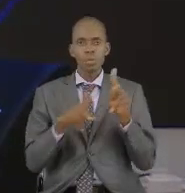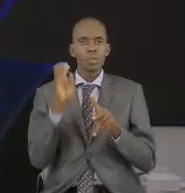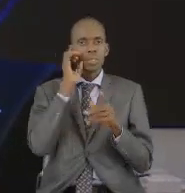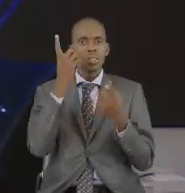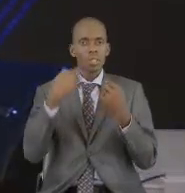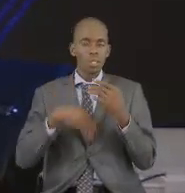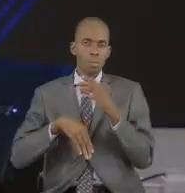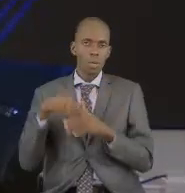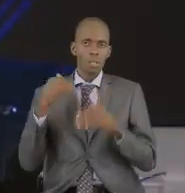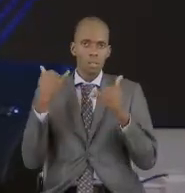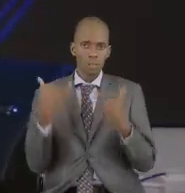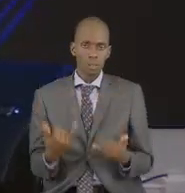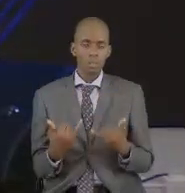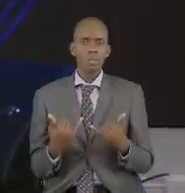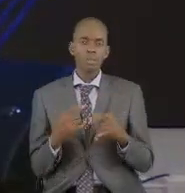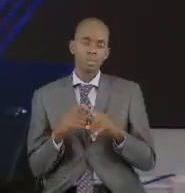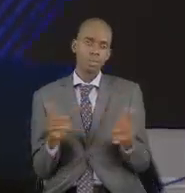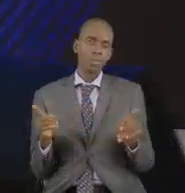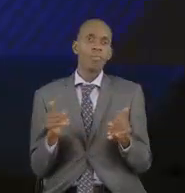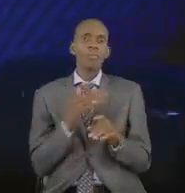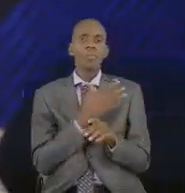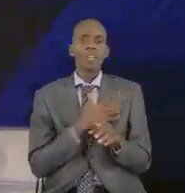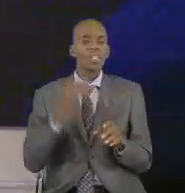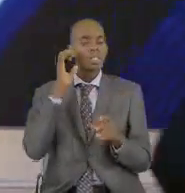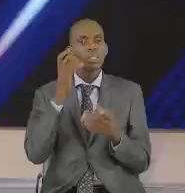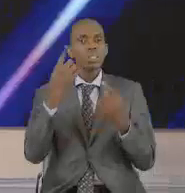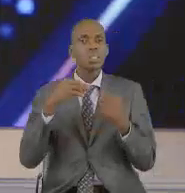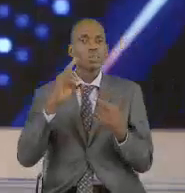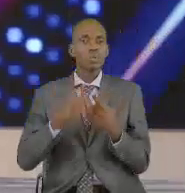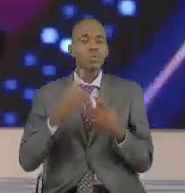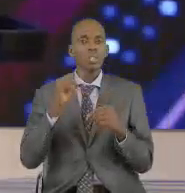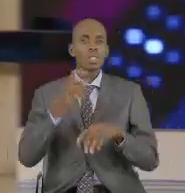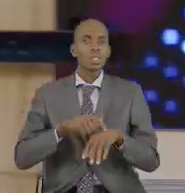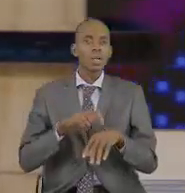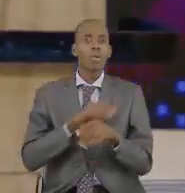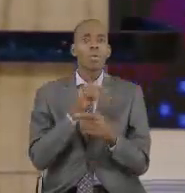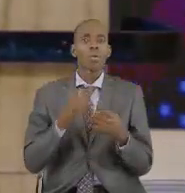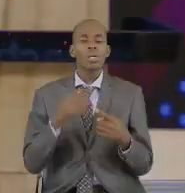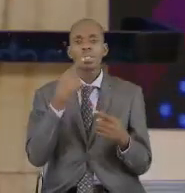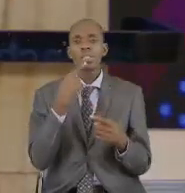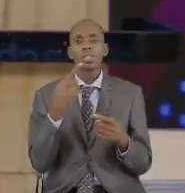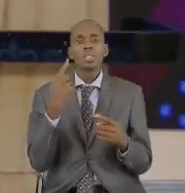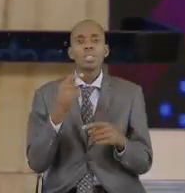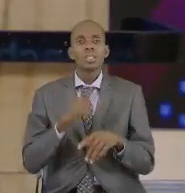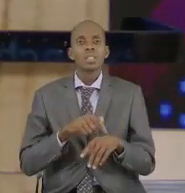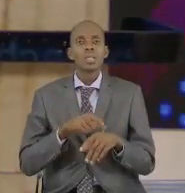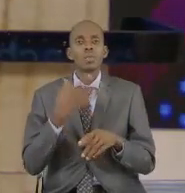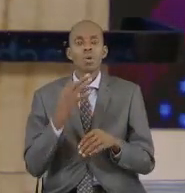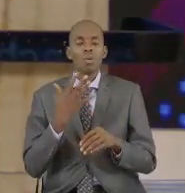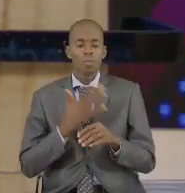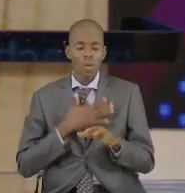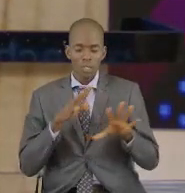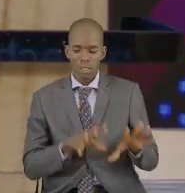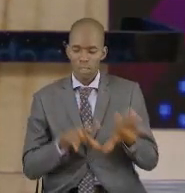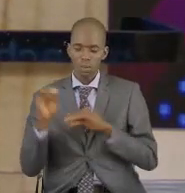now preacheth. And then he came to the time when he said, the time of my departure is